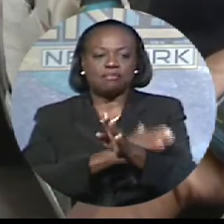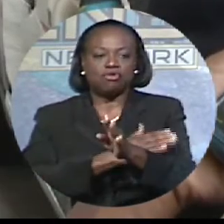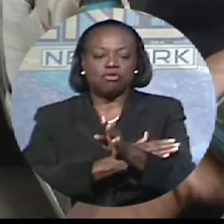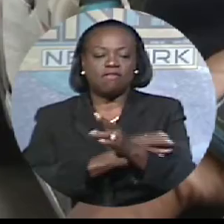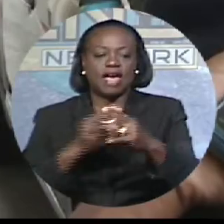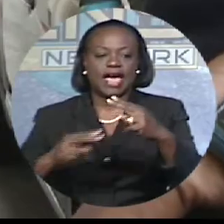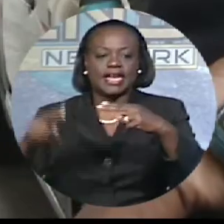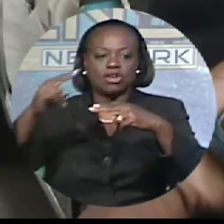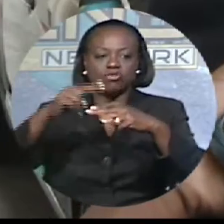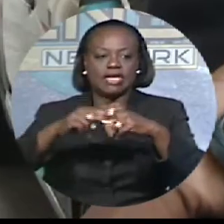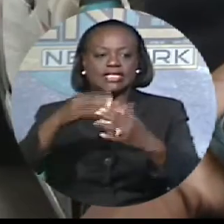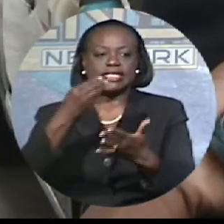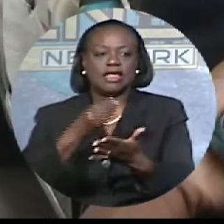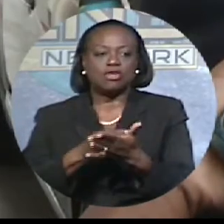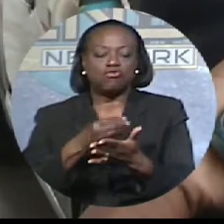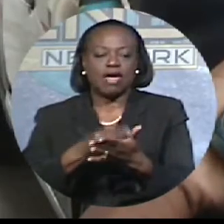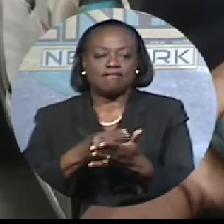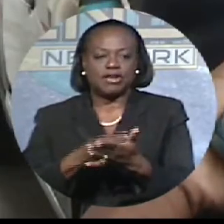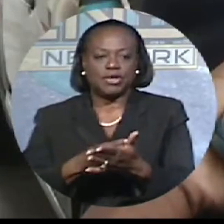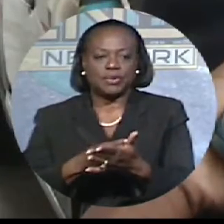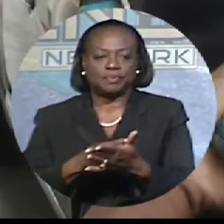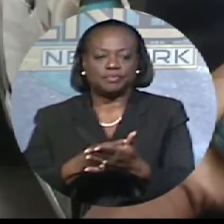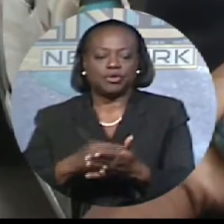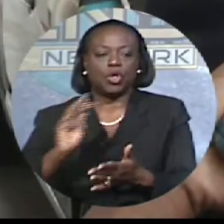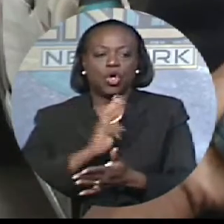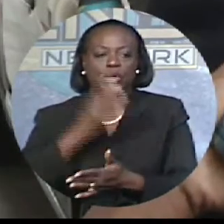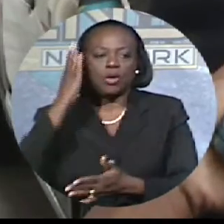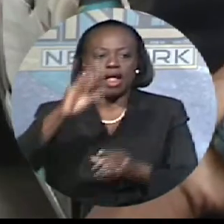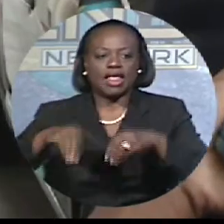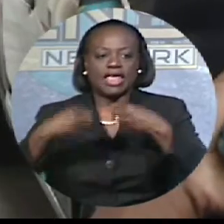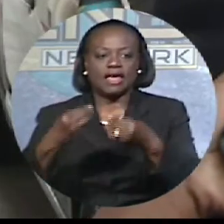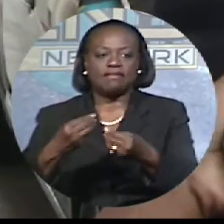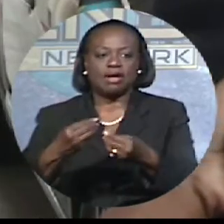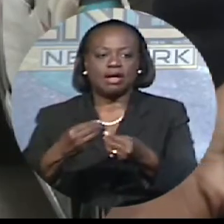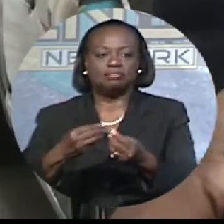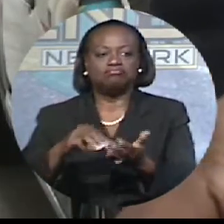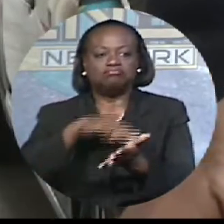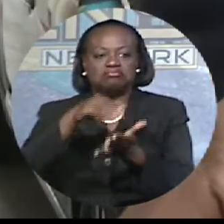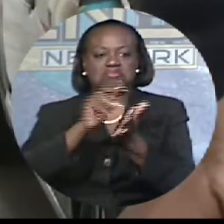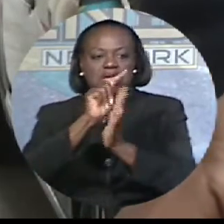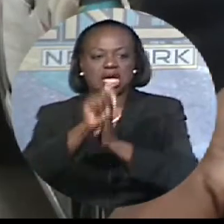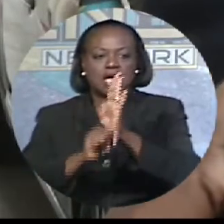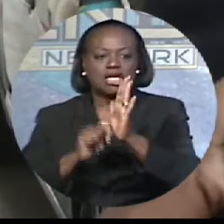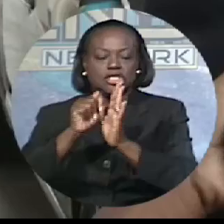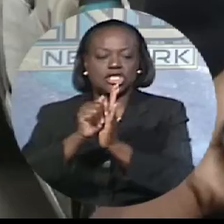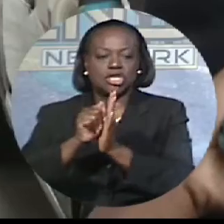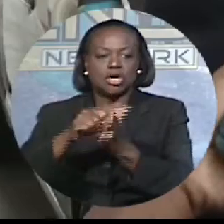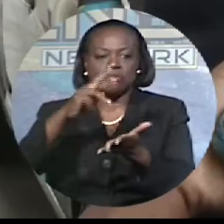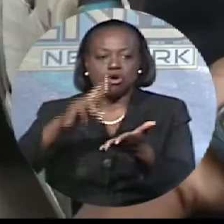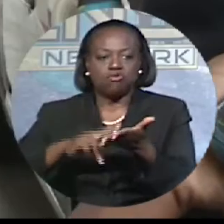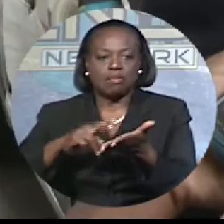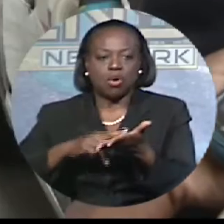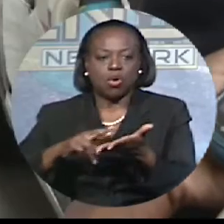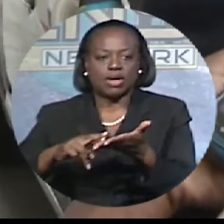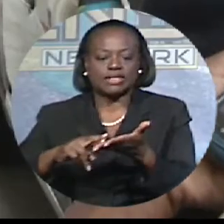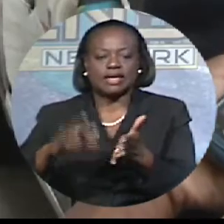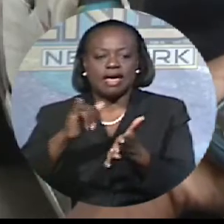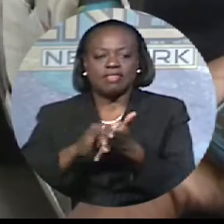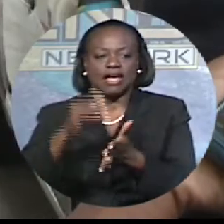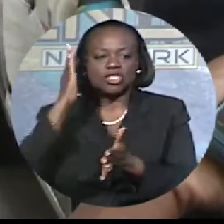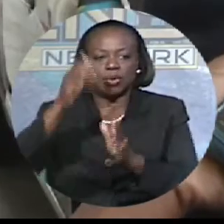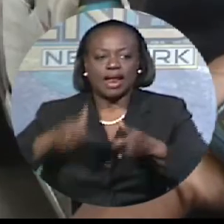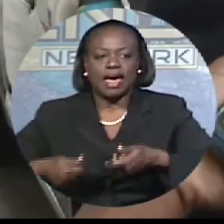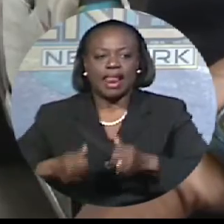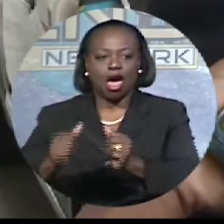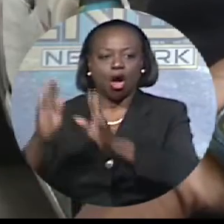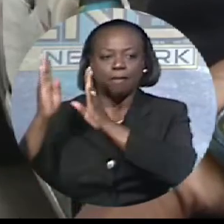revenue. So essentially, we're going to give a report, a midterm report, that will allow Bahamians